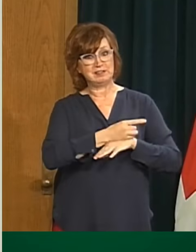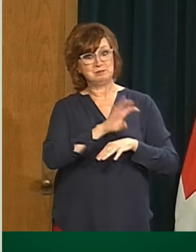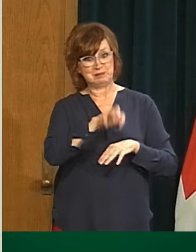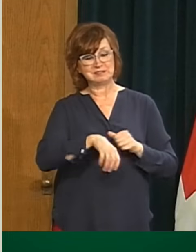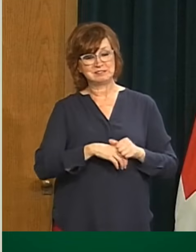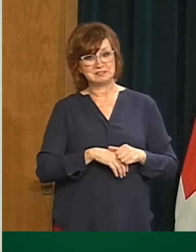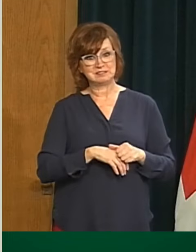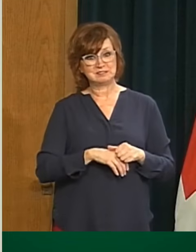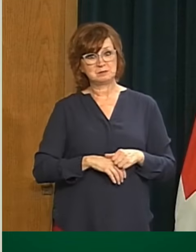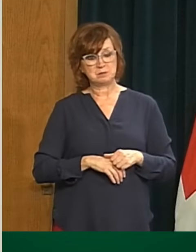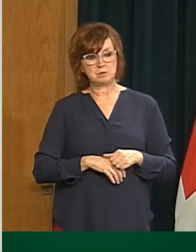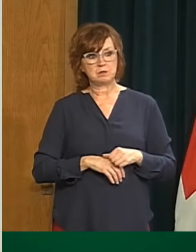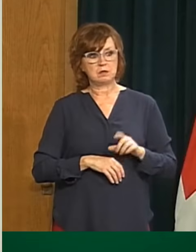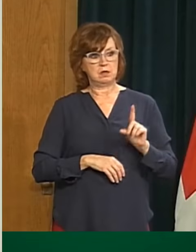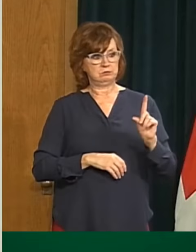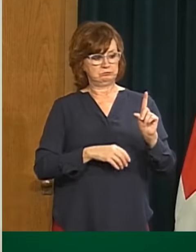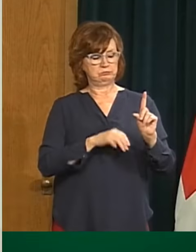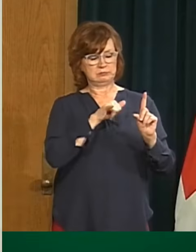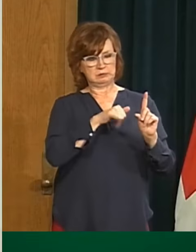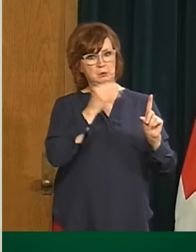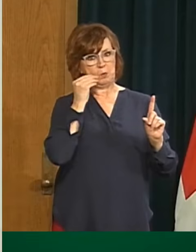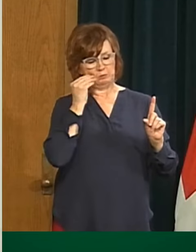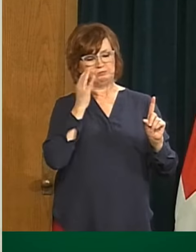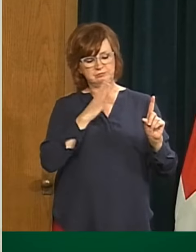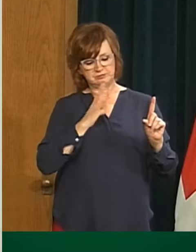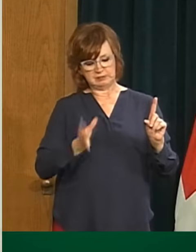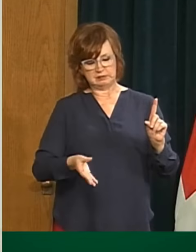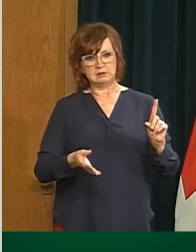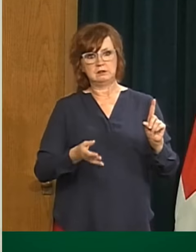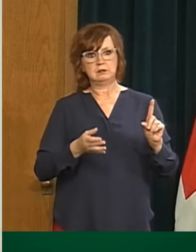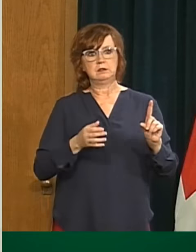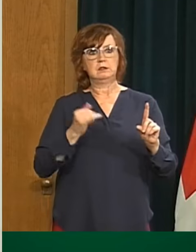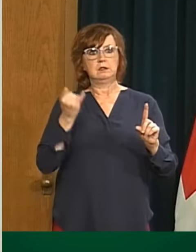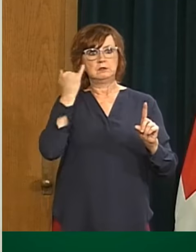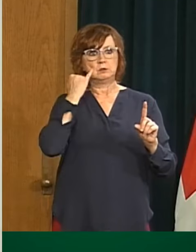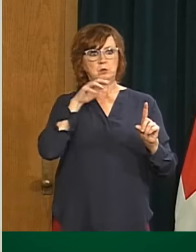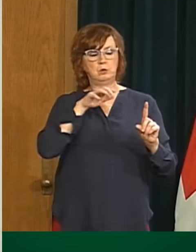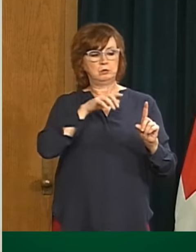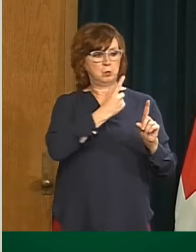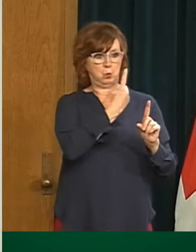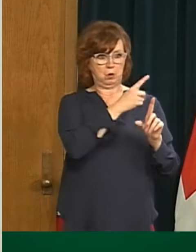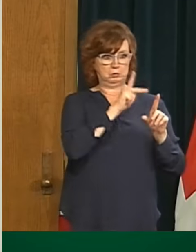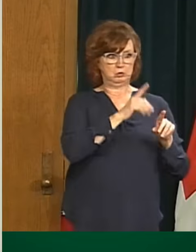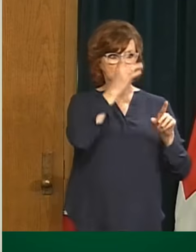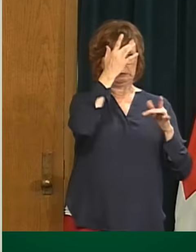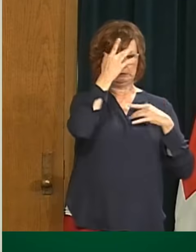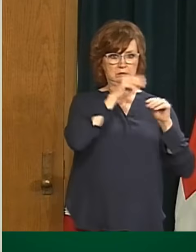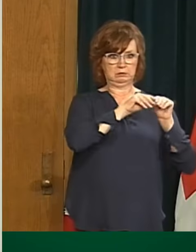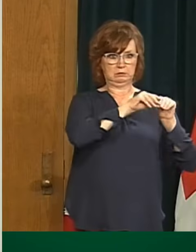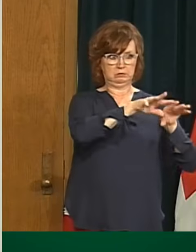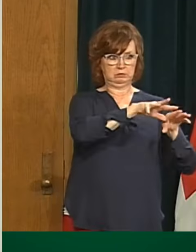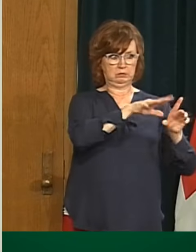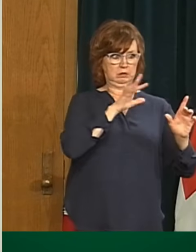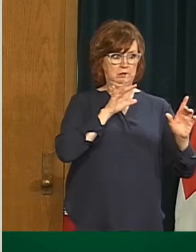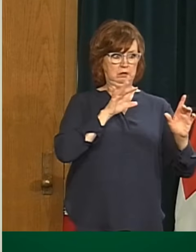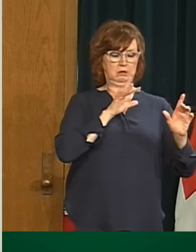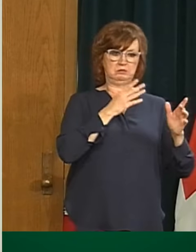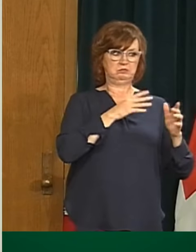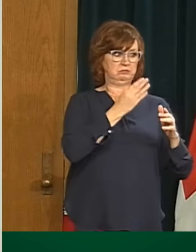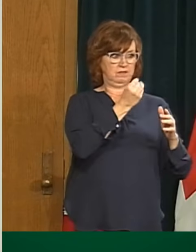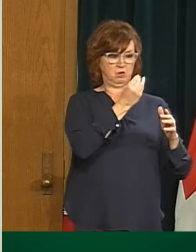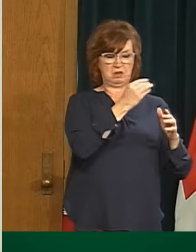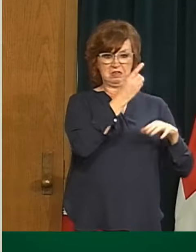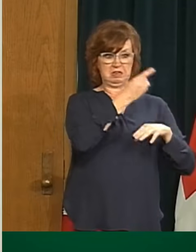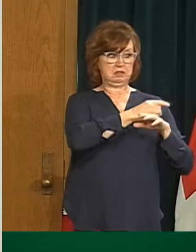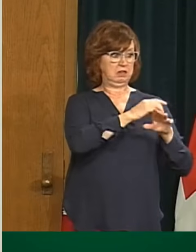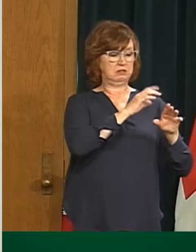you're exposed to another person in the household, your isolation period keeps extending. So in large households, it gets quite complicated,